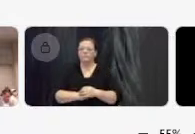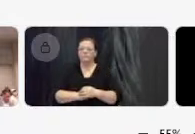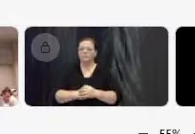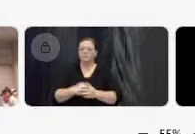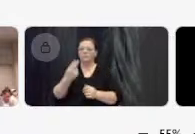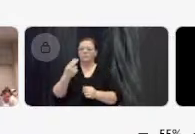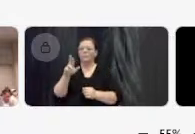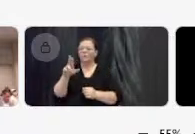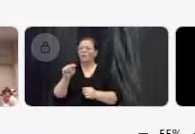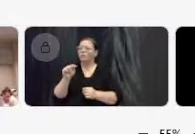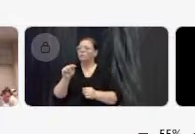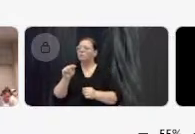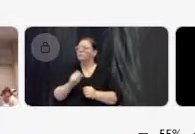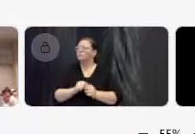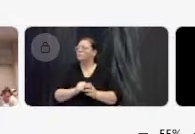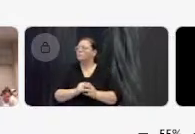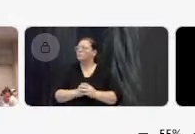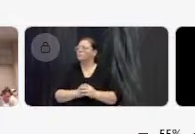Hart?